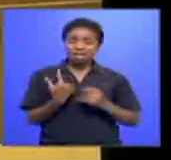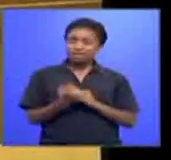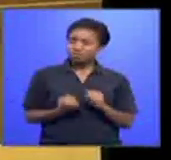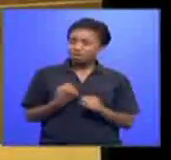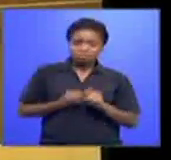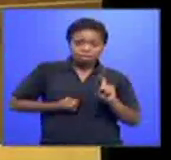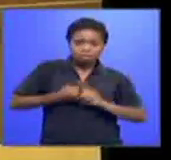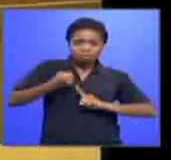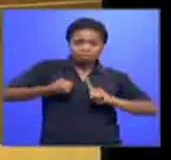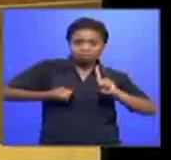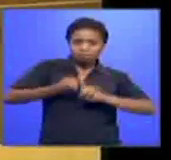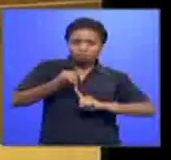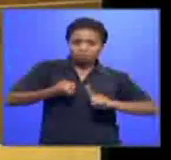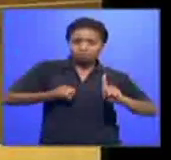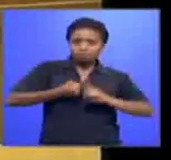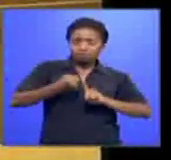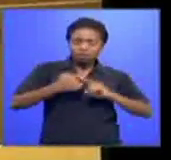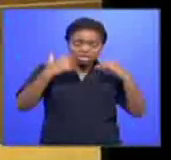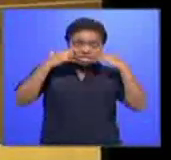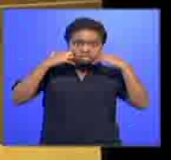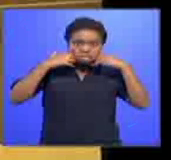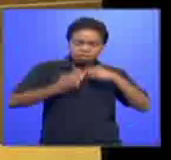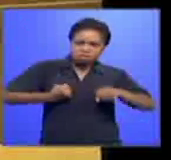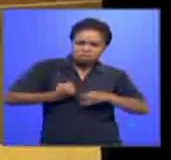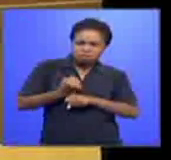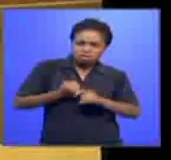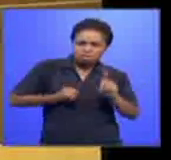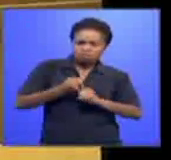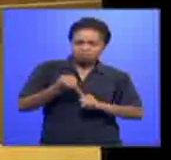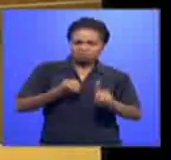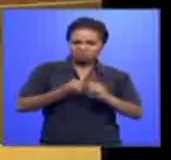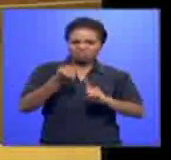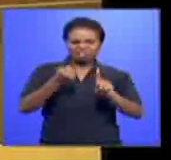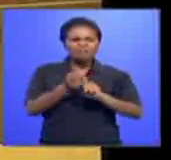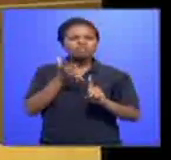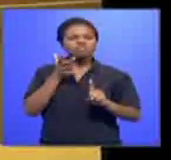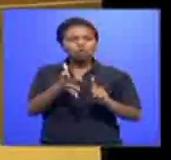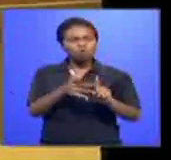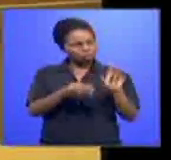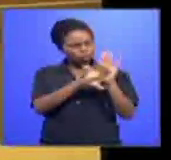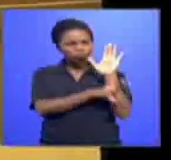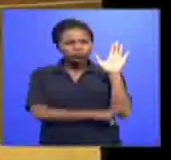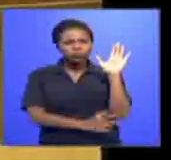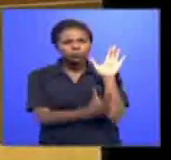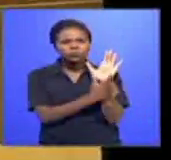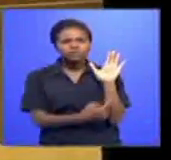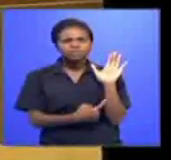so long and hard for. We cannot disappoint this expectation.